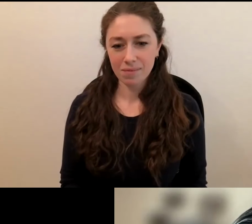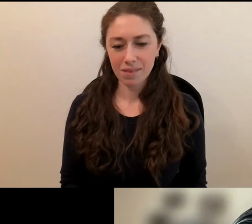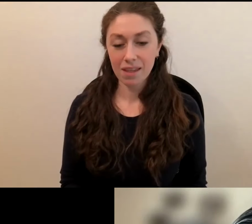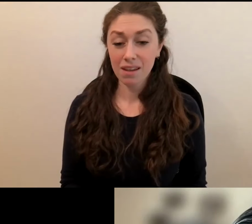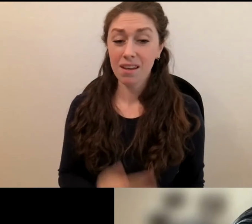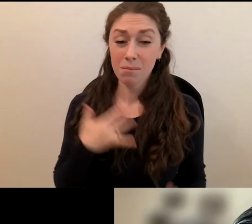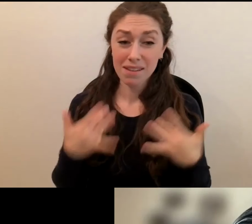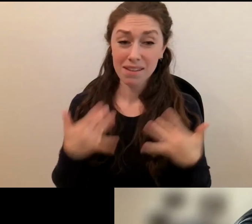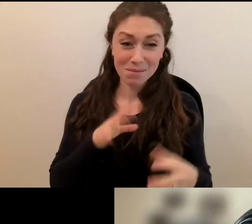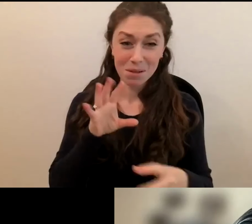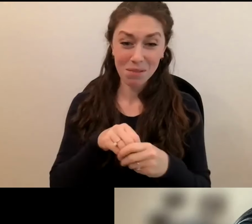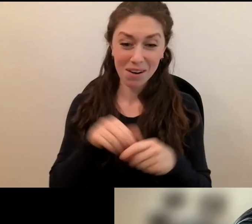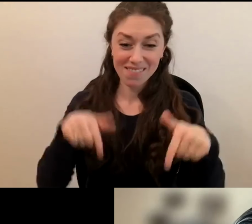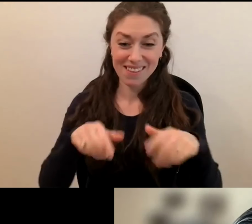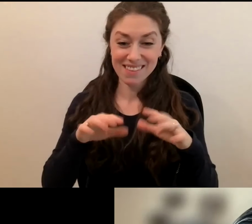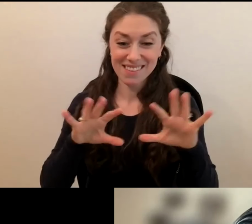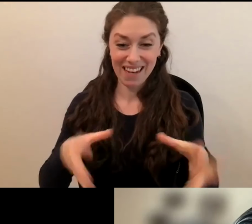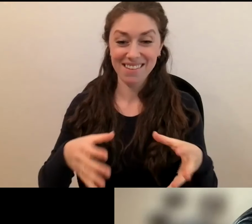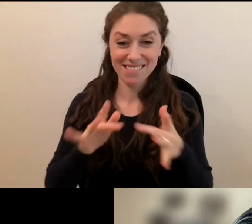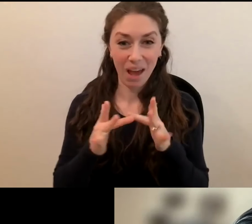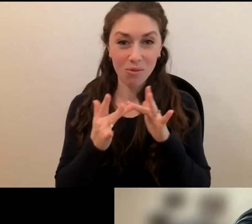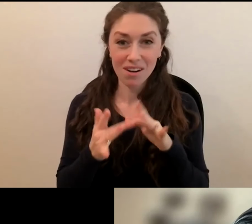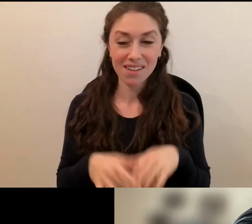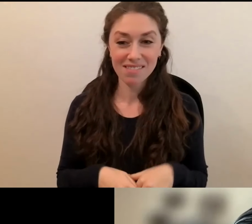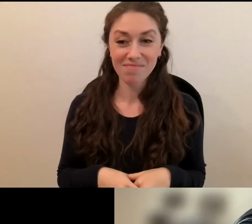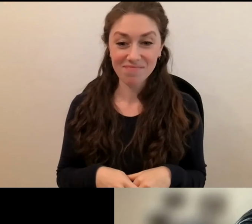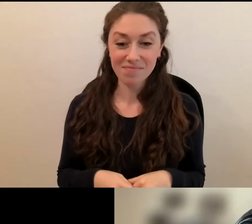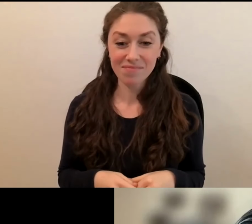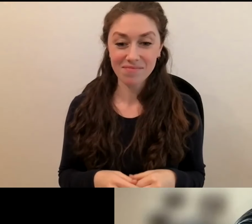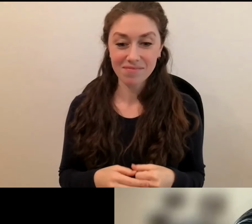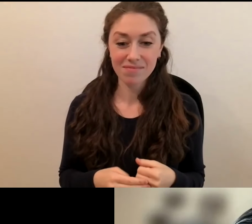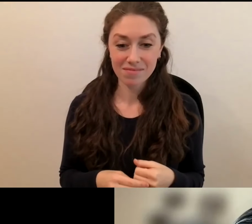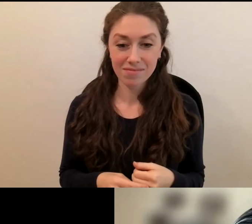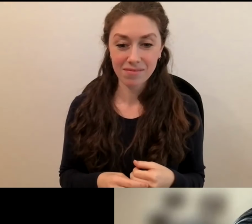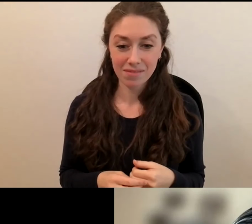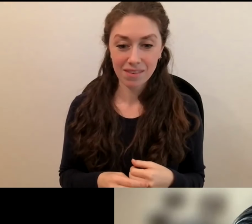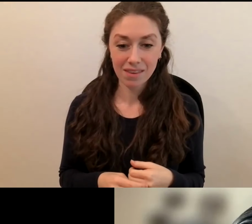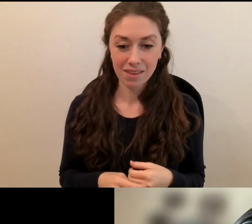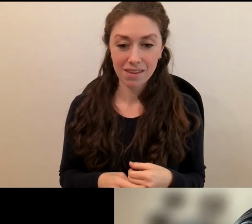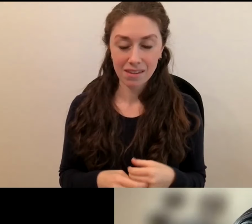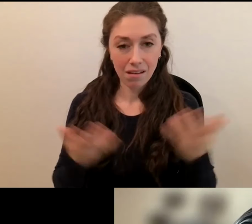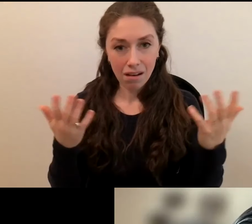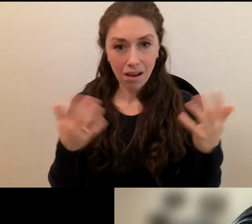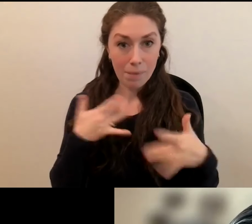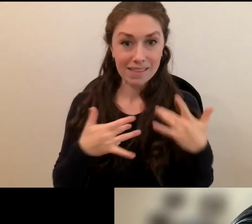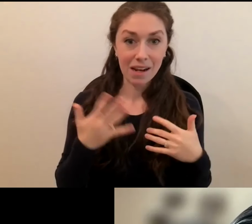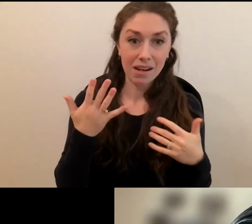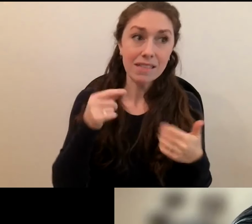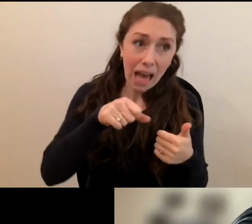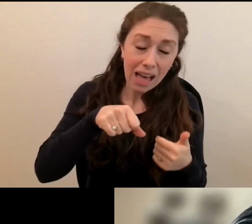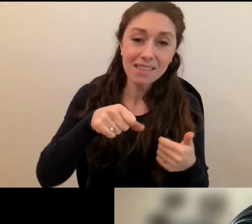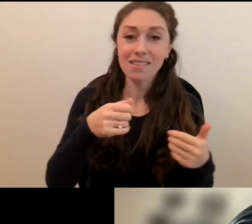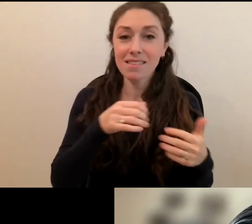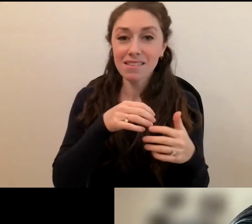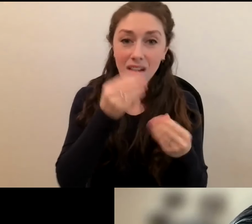this network. I think what really excites me is not just the content and the learning, but